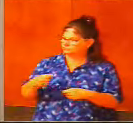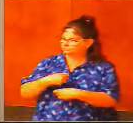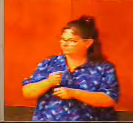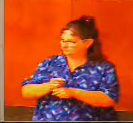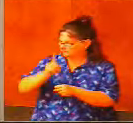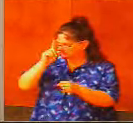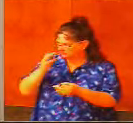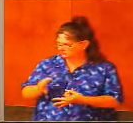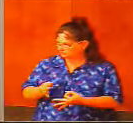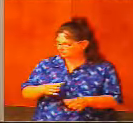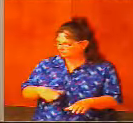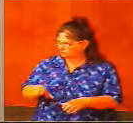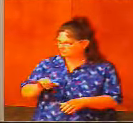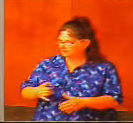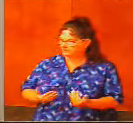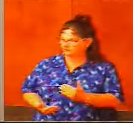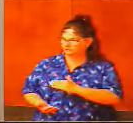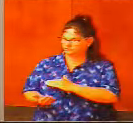this morning.